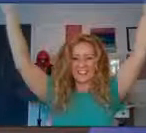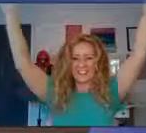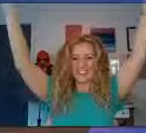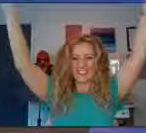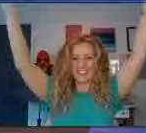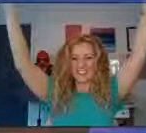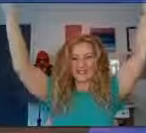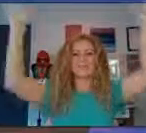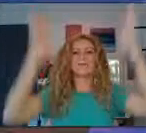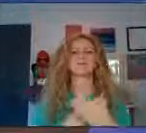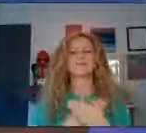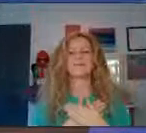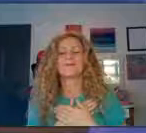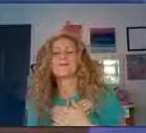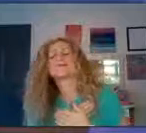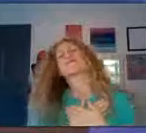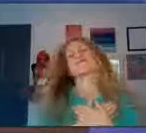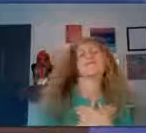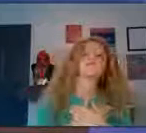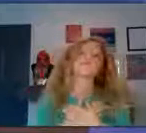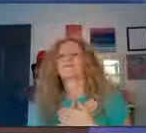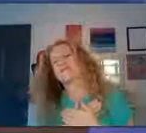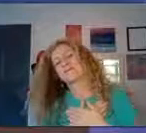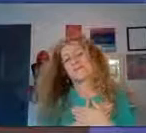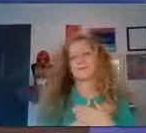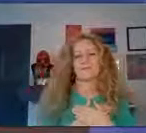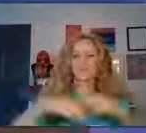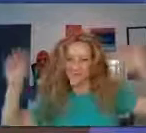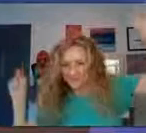love you. Oh, and you love me.